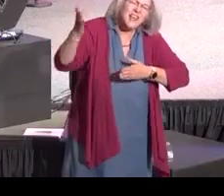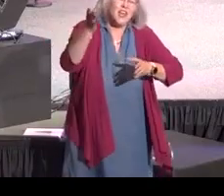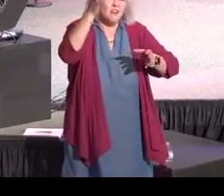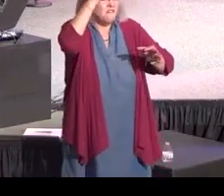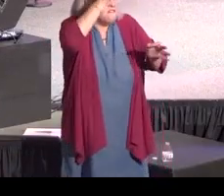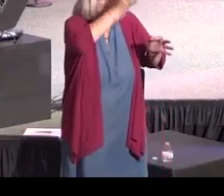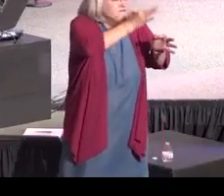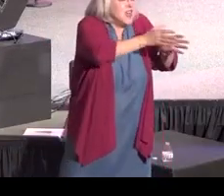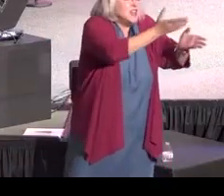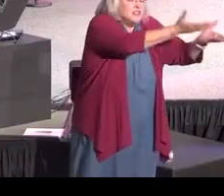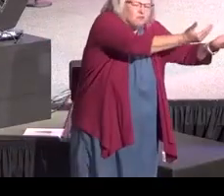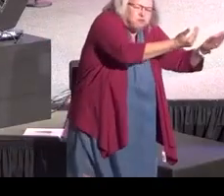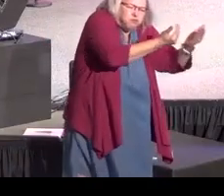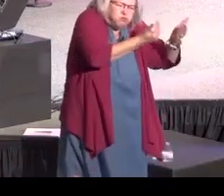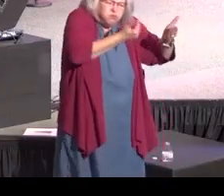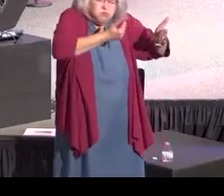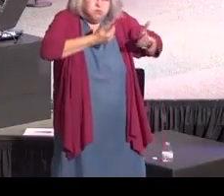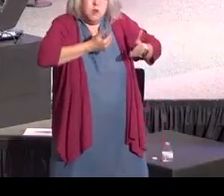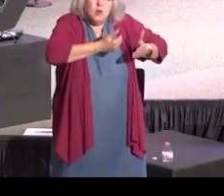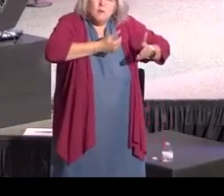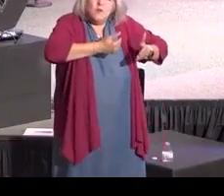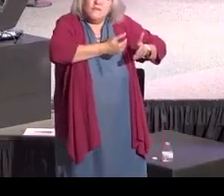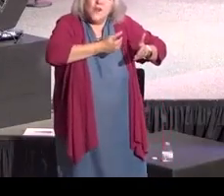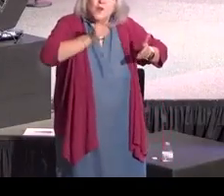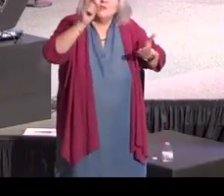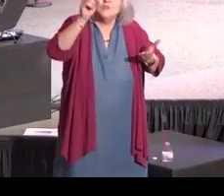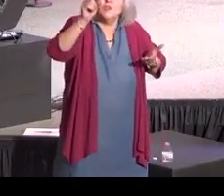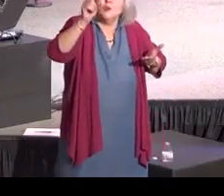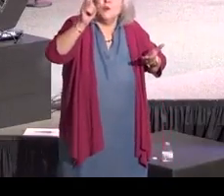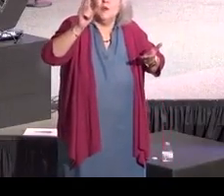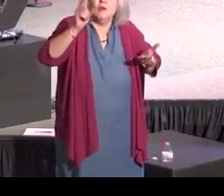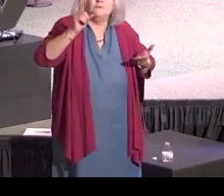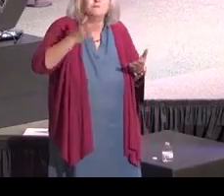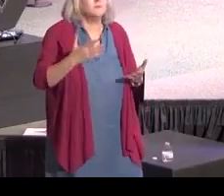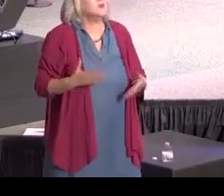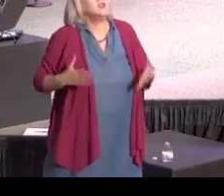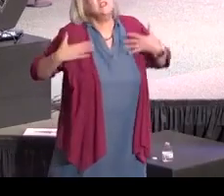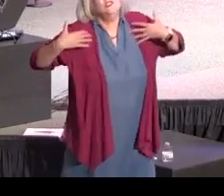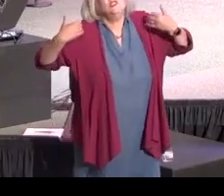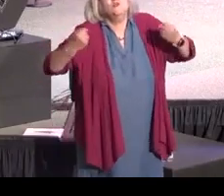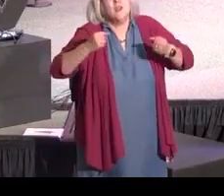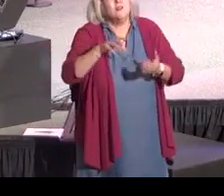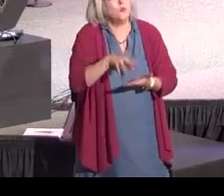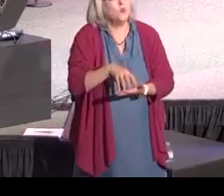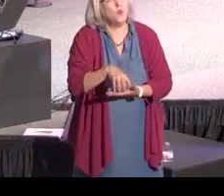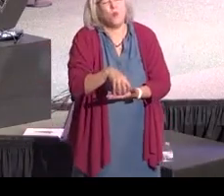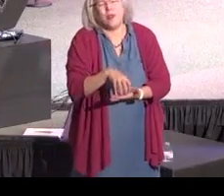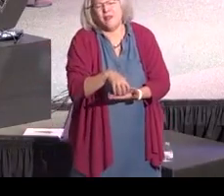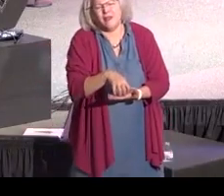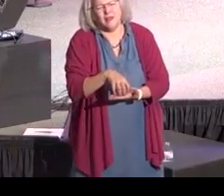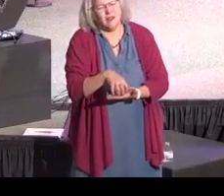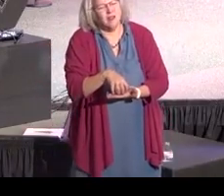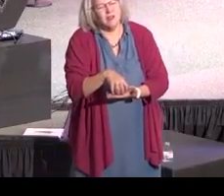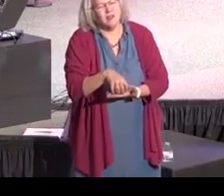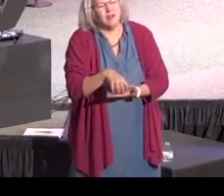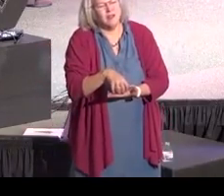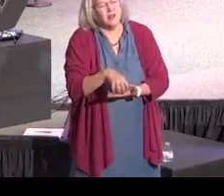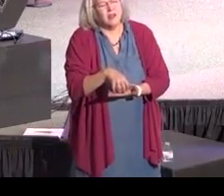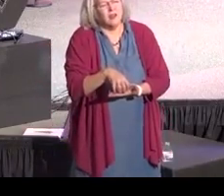to yourself. God, I wanna pray that you would strengthen the weak. Lord, I wanna pray